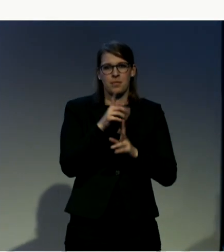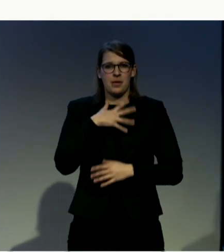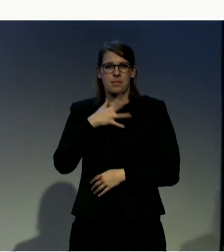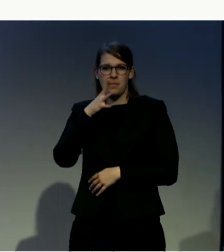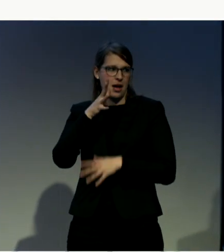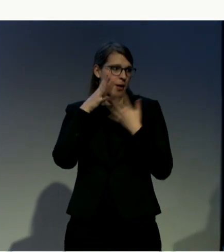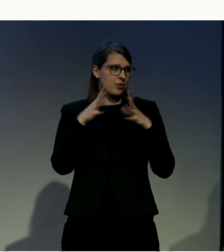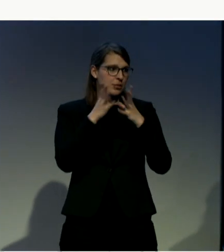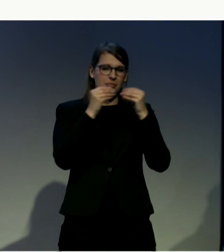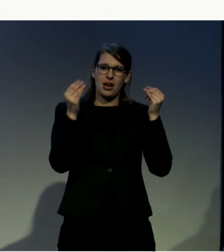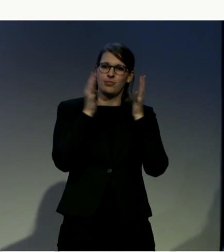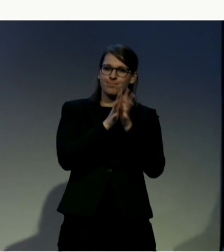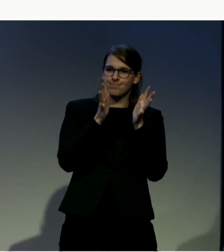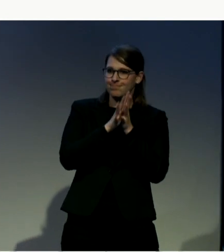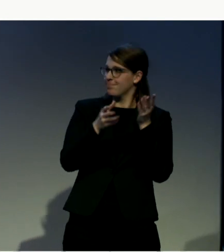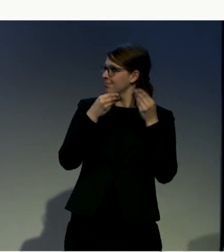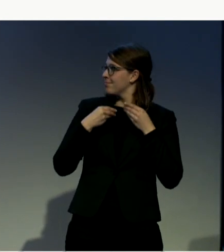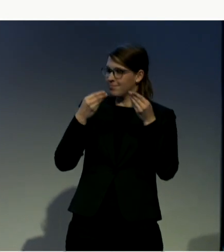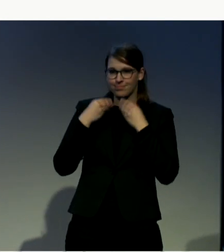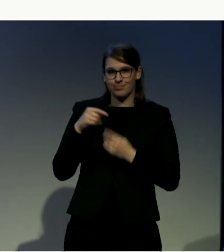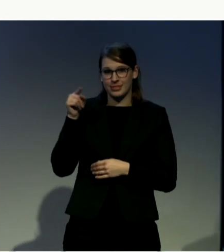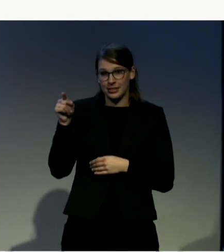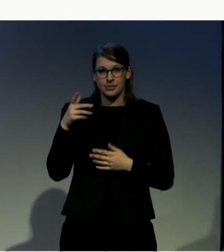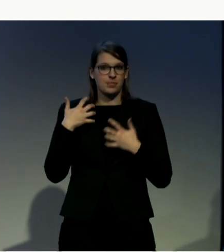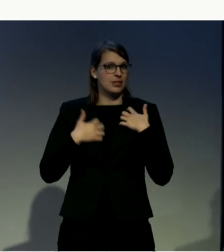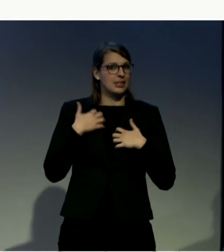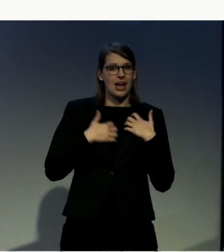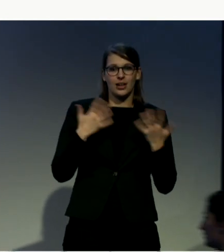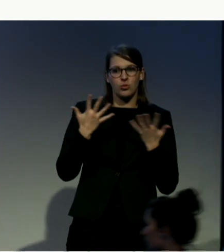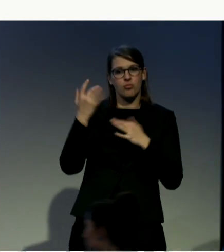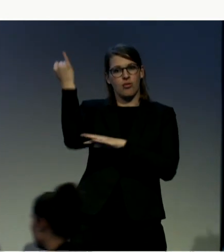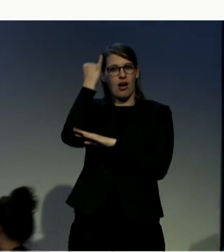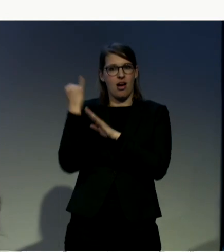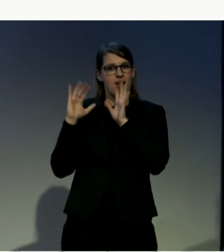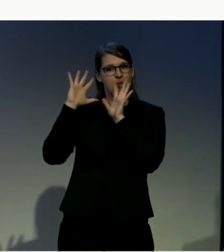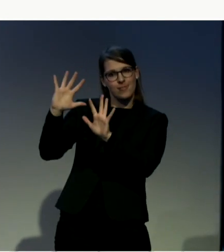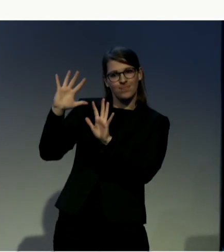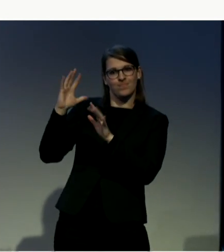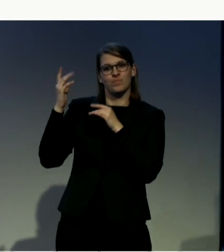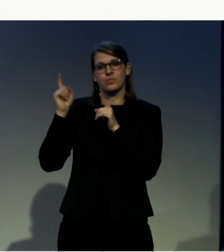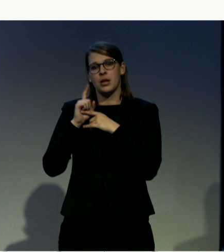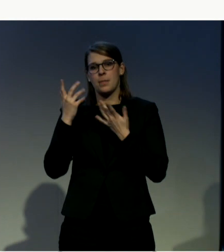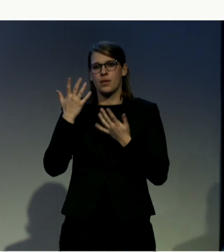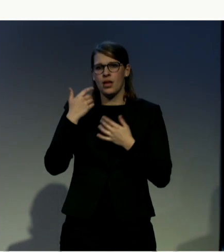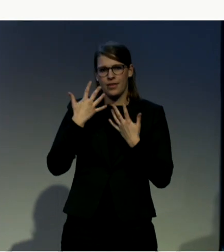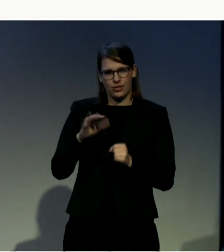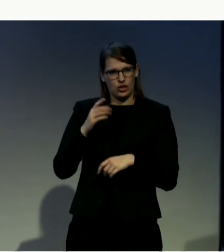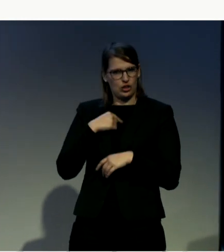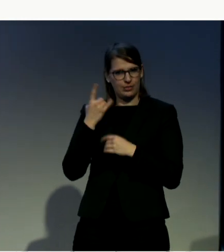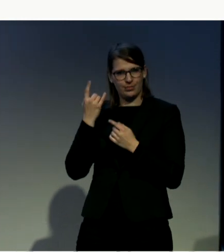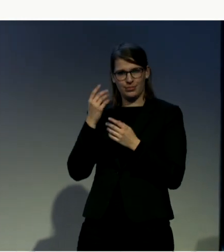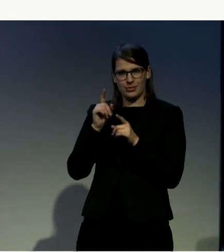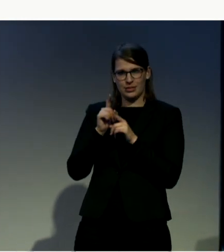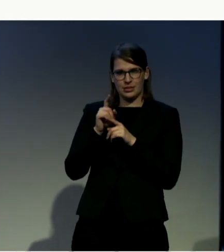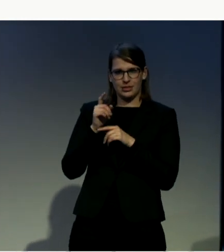art. And it so happened at one point, I lived with my stepmother. And when I lived with my stepmother, the life that I led,